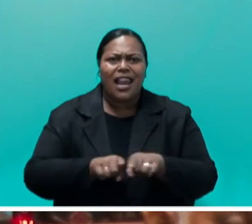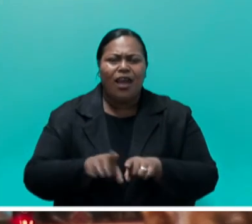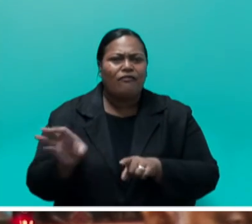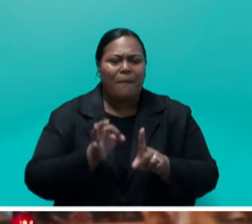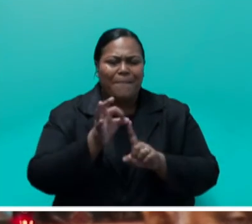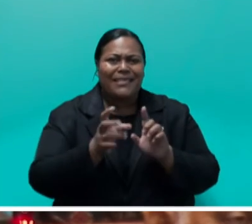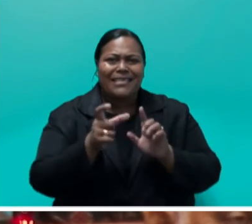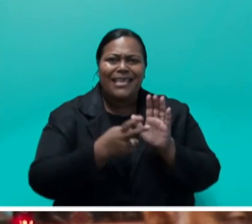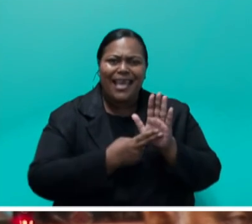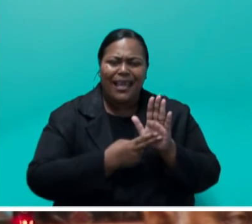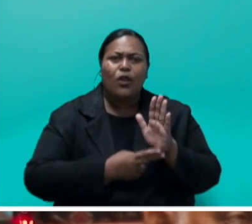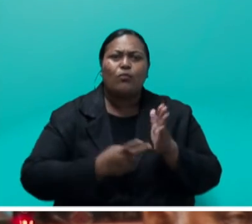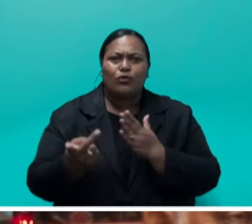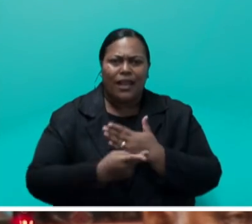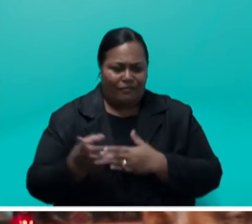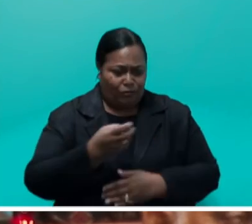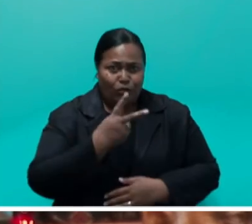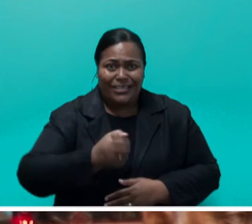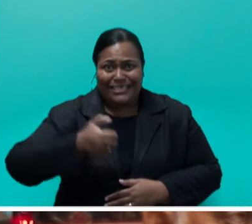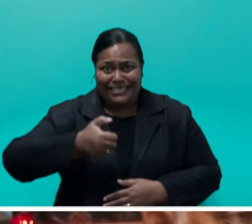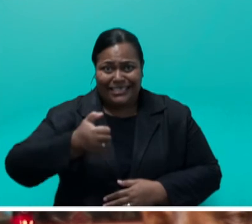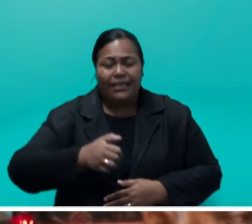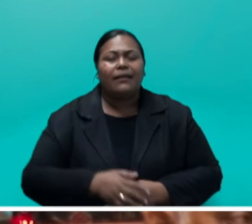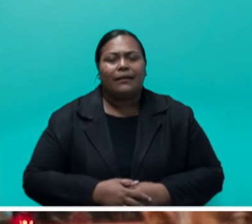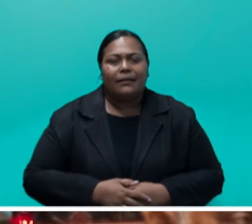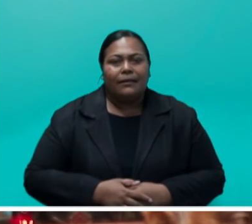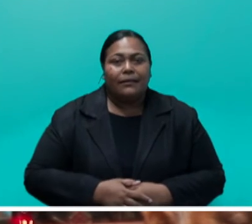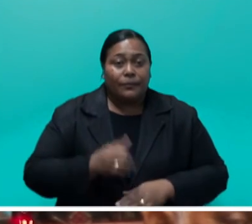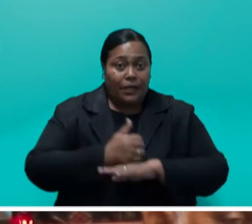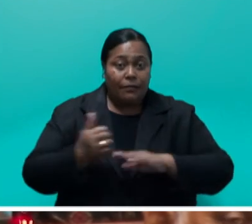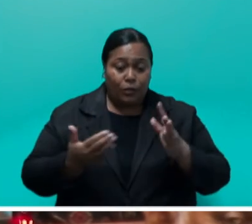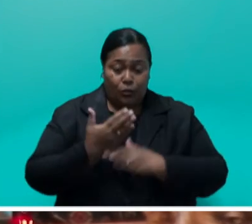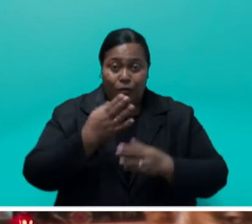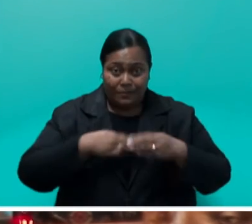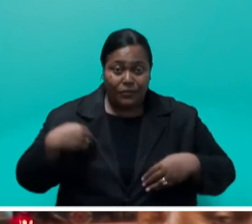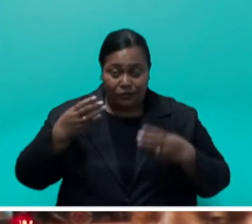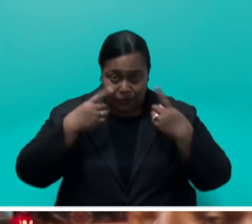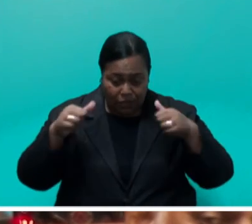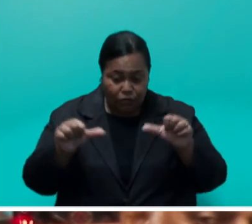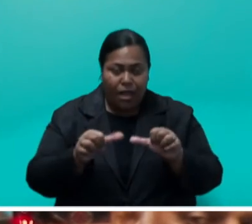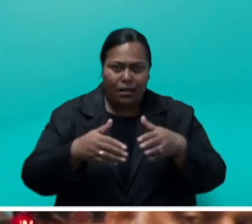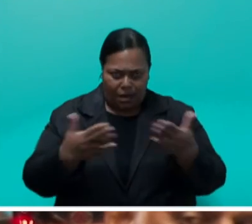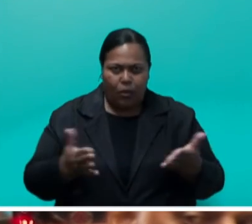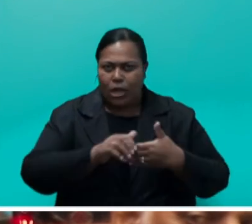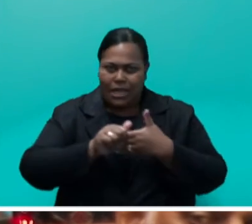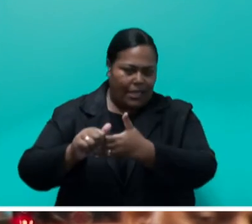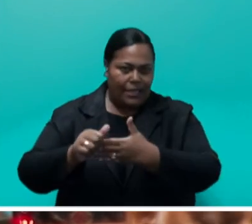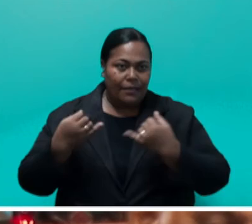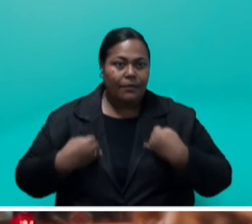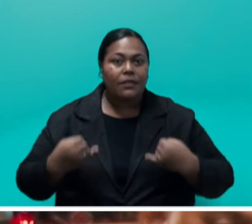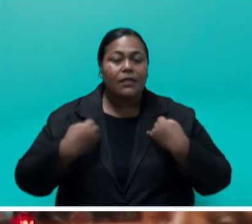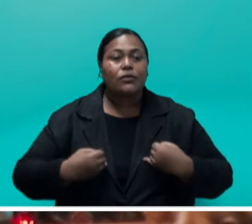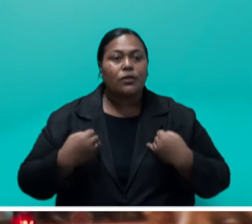in 2016. And government through the Ministry of Agriculture will take the lead in the implementation